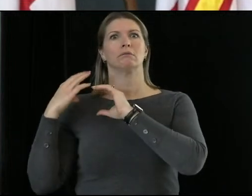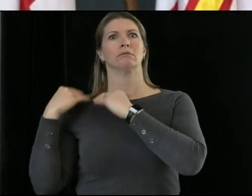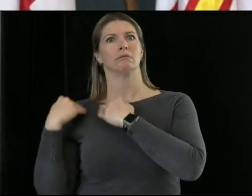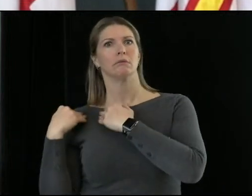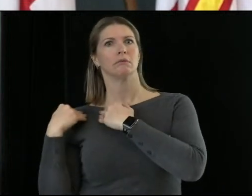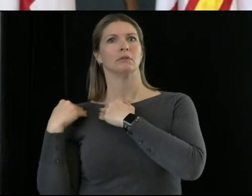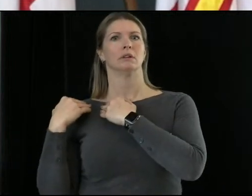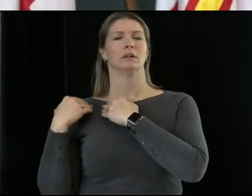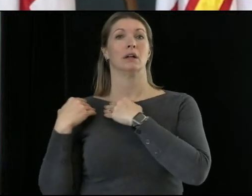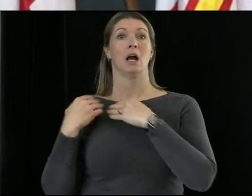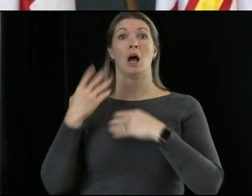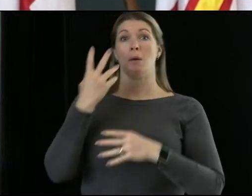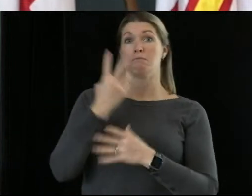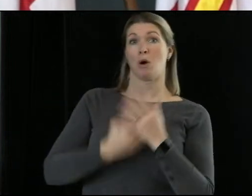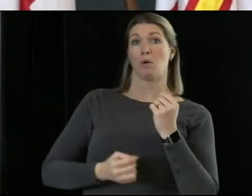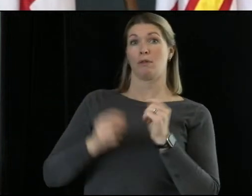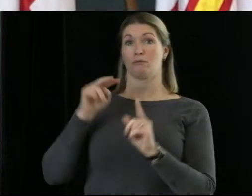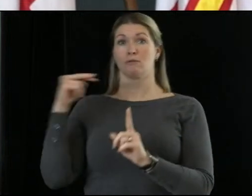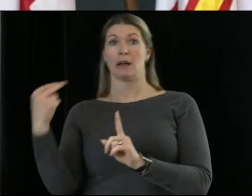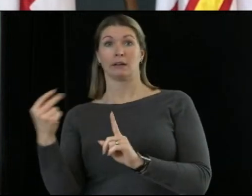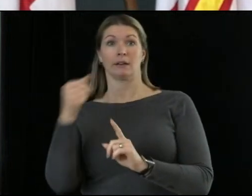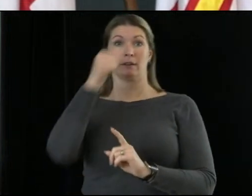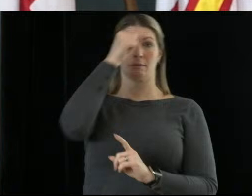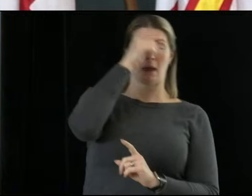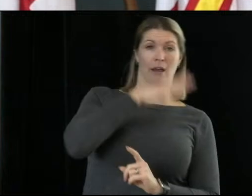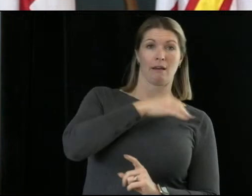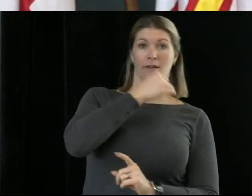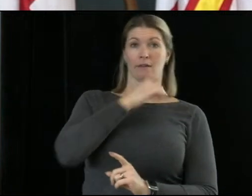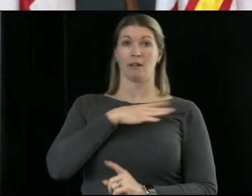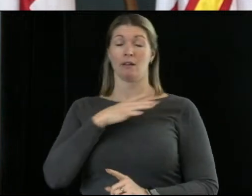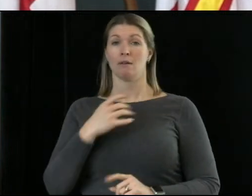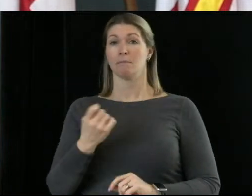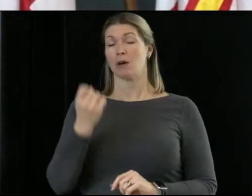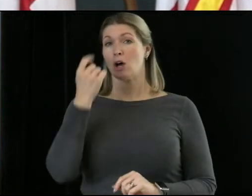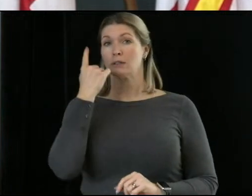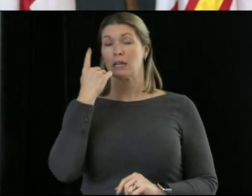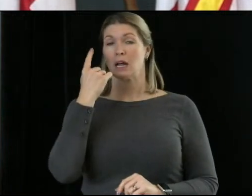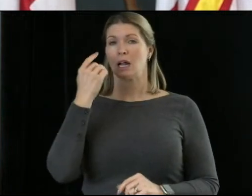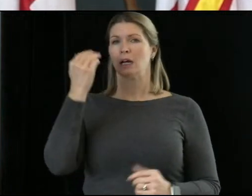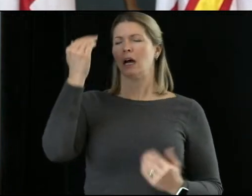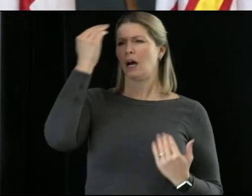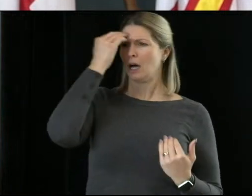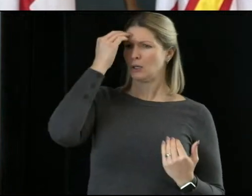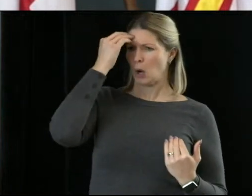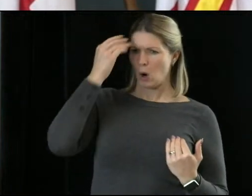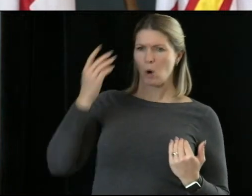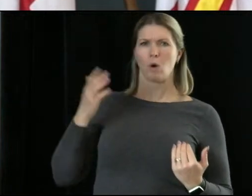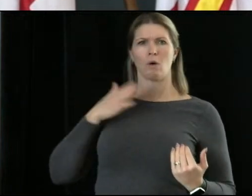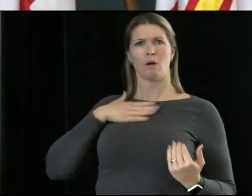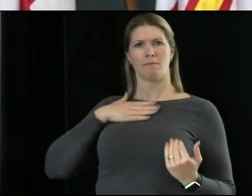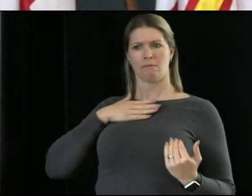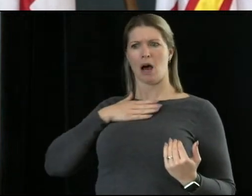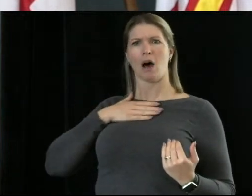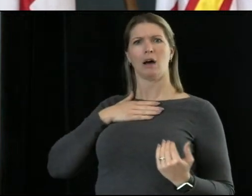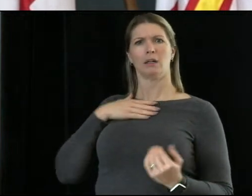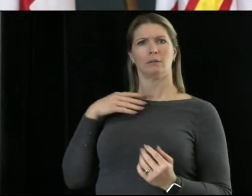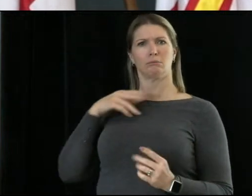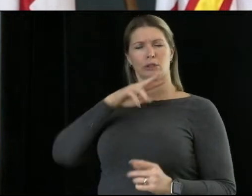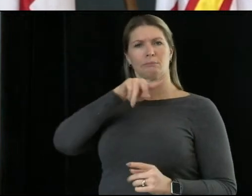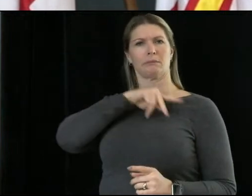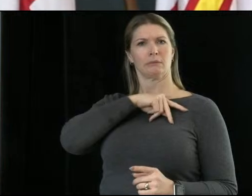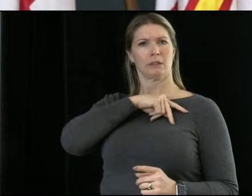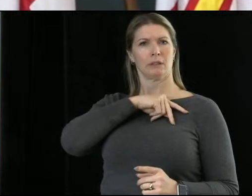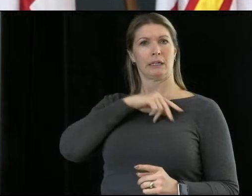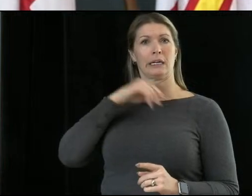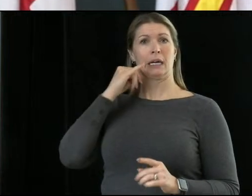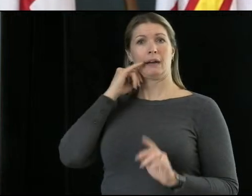experienced both perspectives. I'm mindful of the space I occupy. If you're walking ahead of